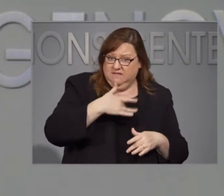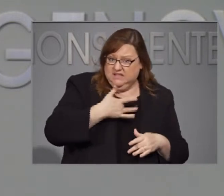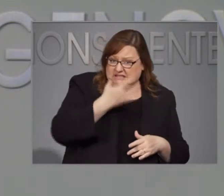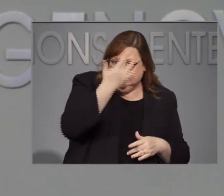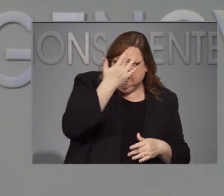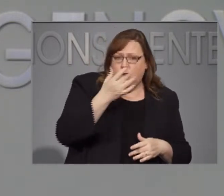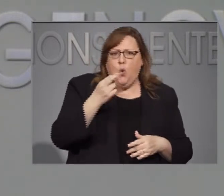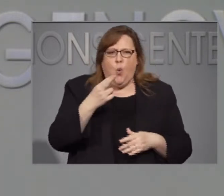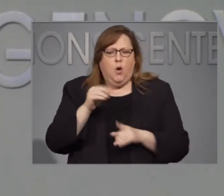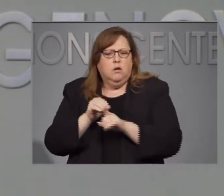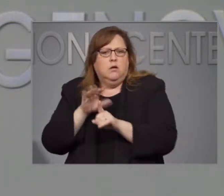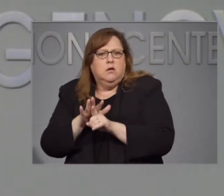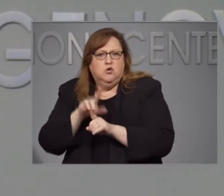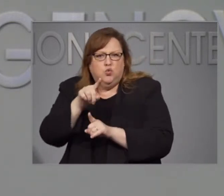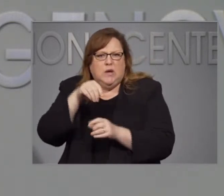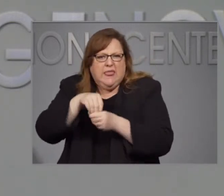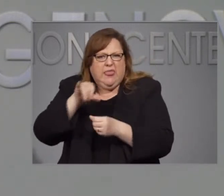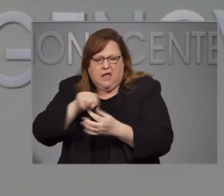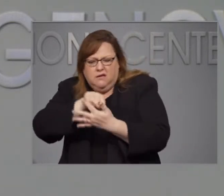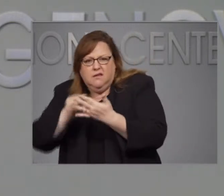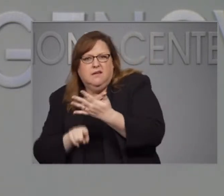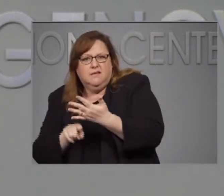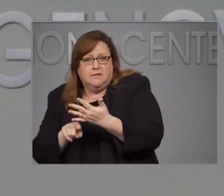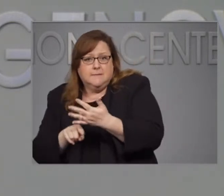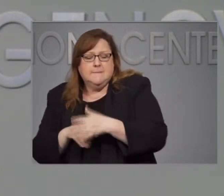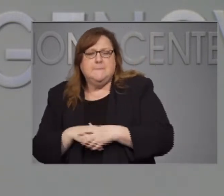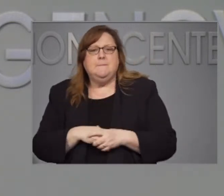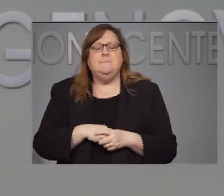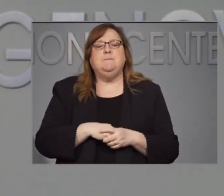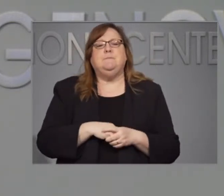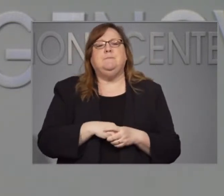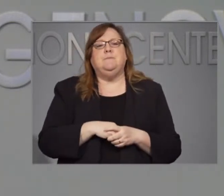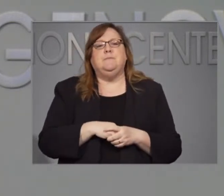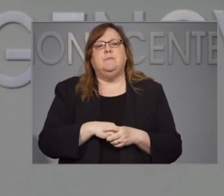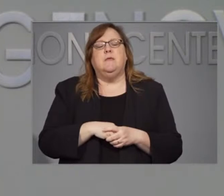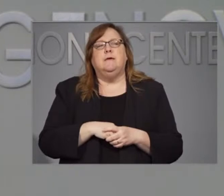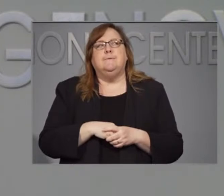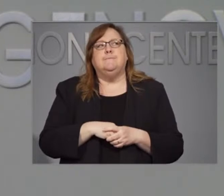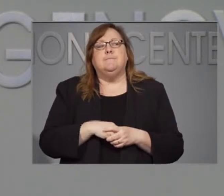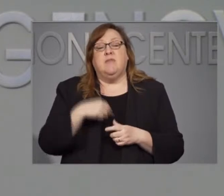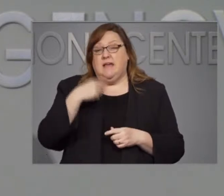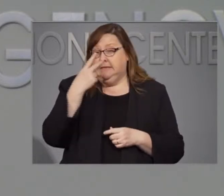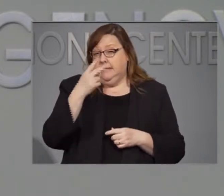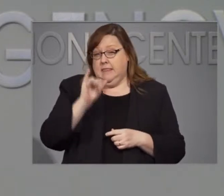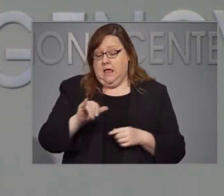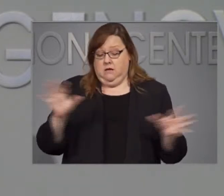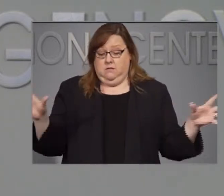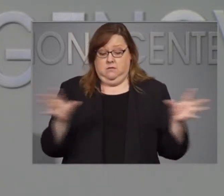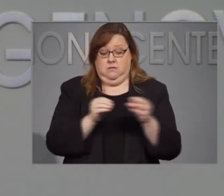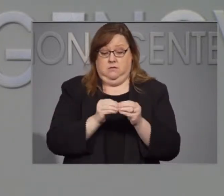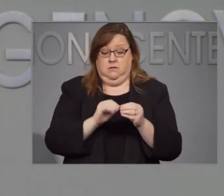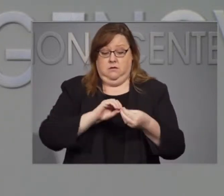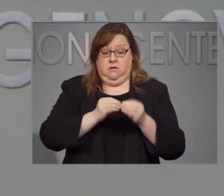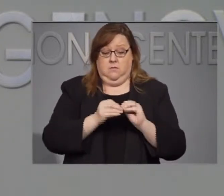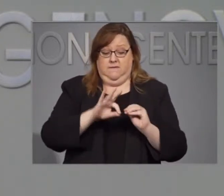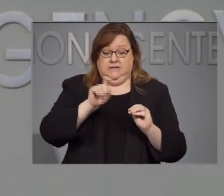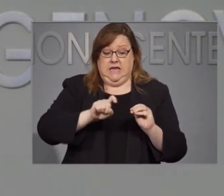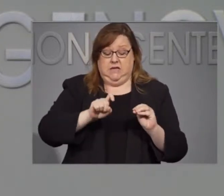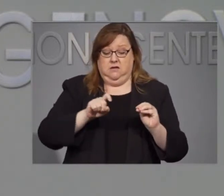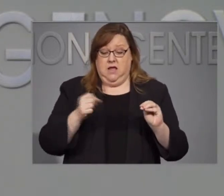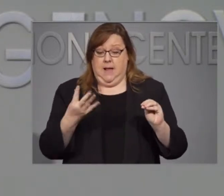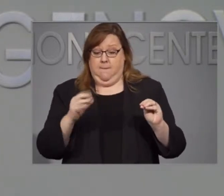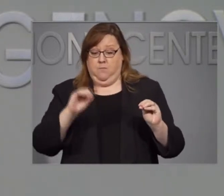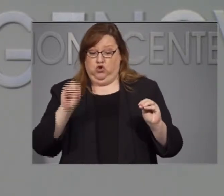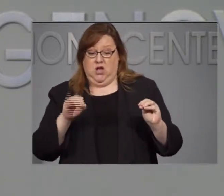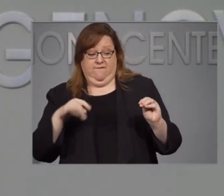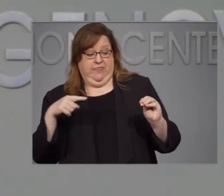testing to people who are more likely to be positive. So when I see that % positive, I think that we are targeting to groups of